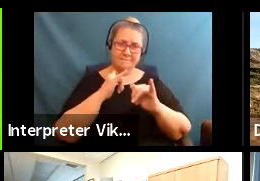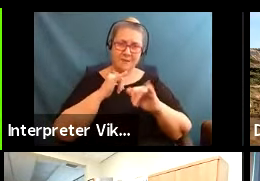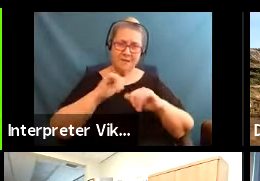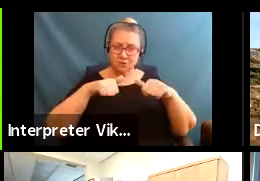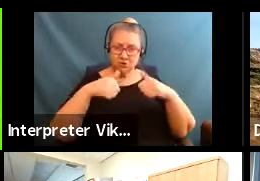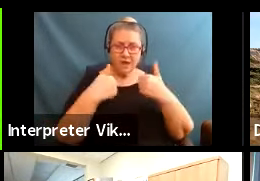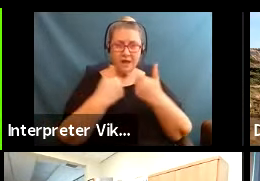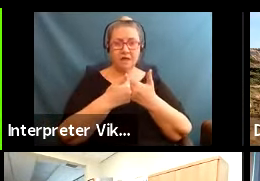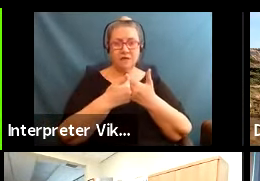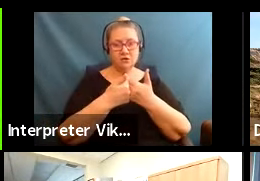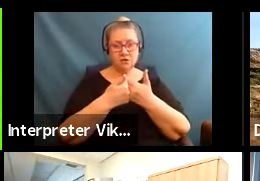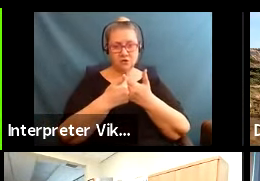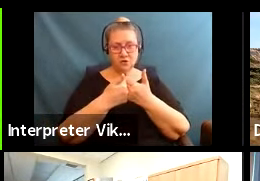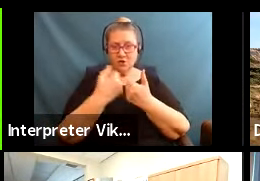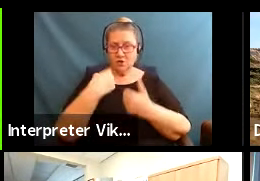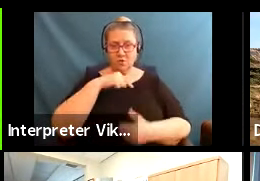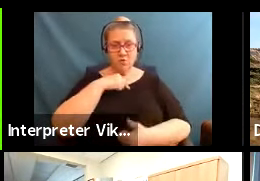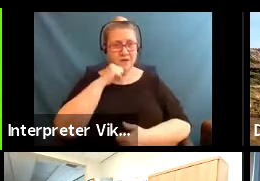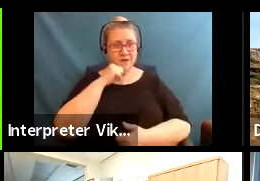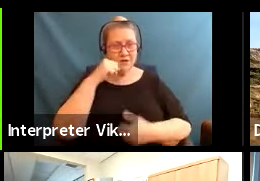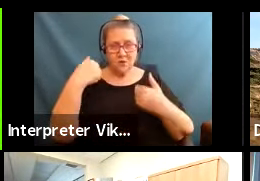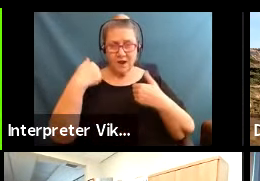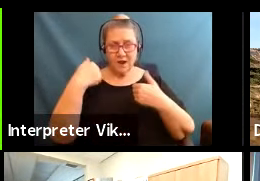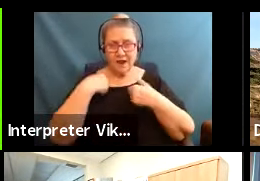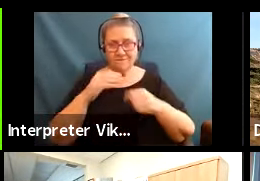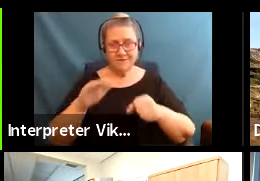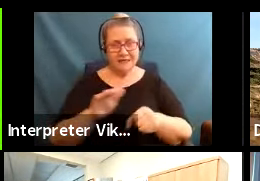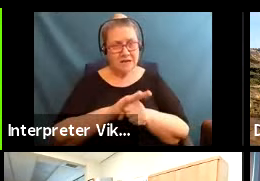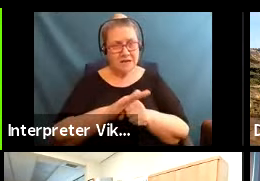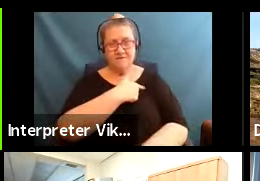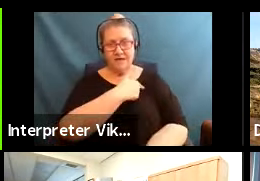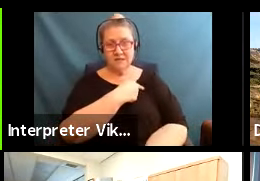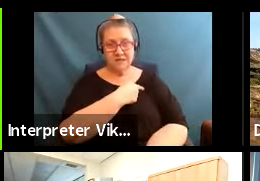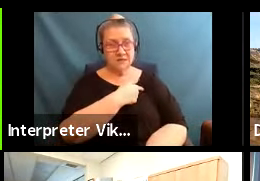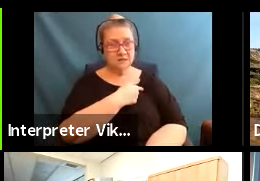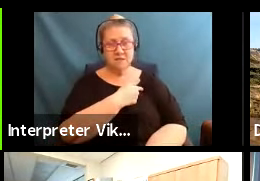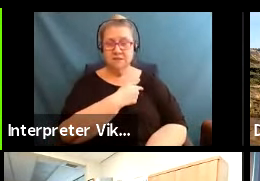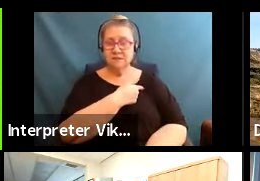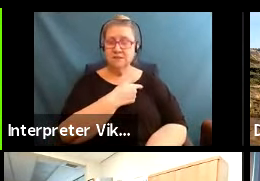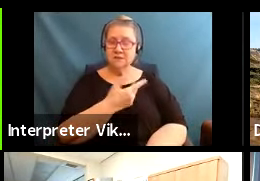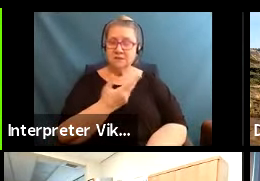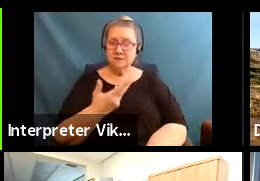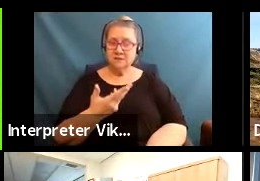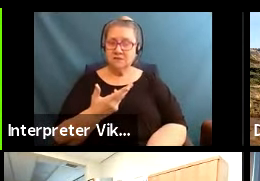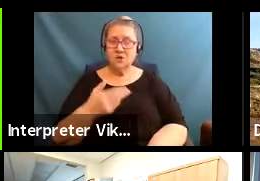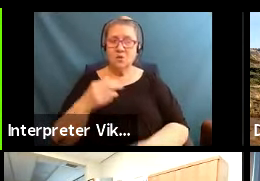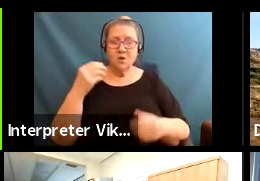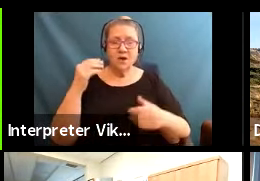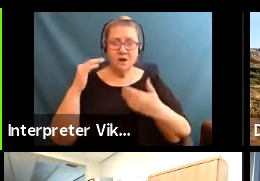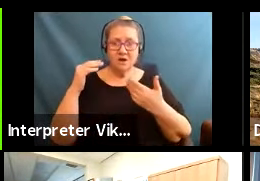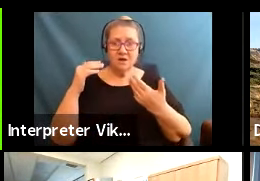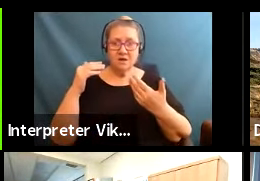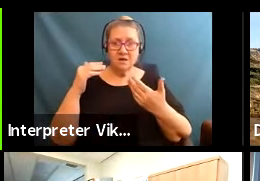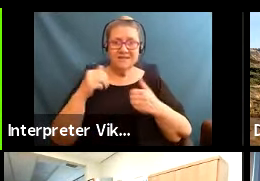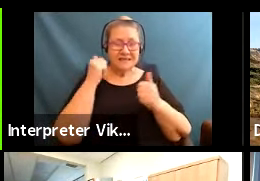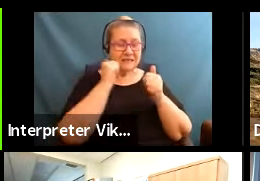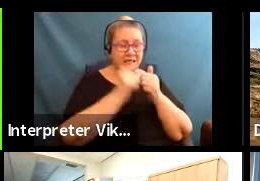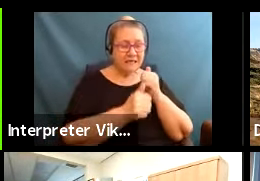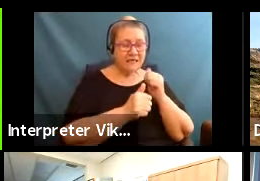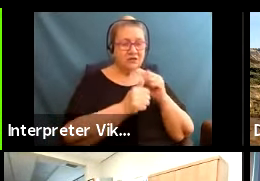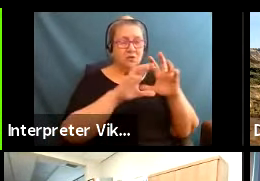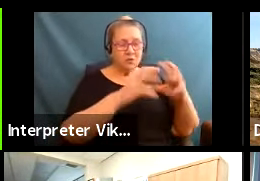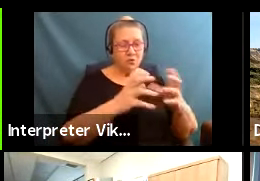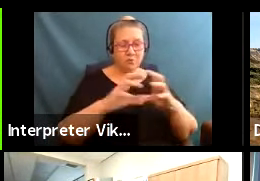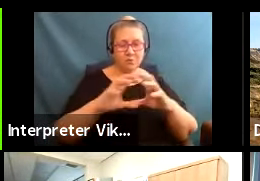is that we don't have enough vaccine, right? So for every occupational group